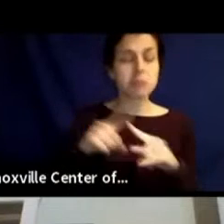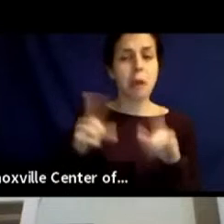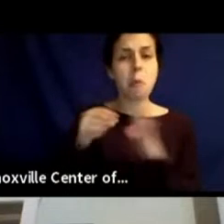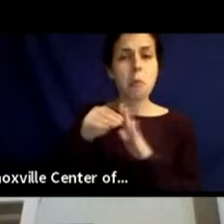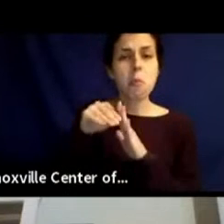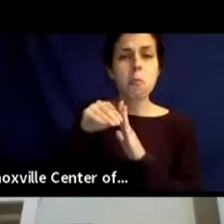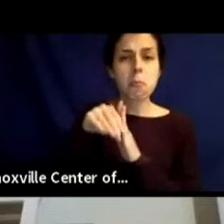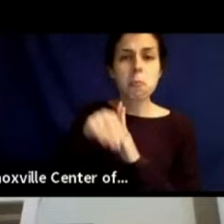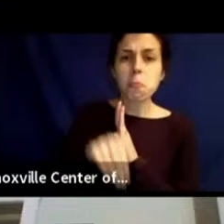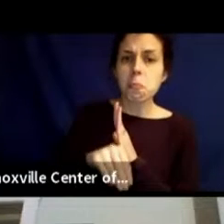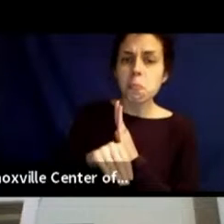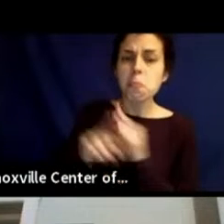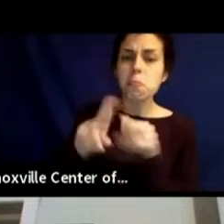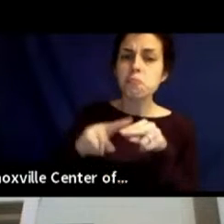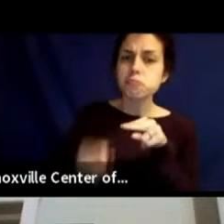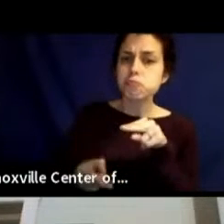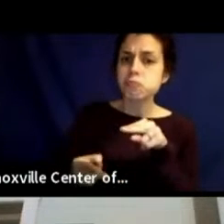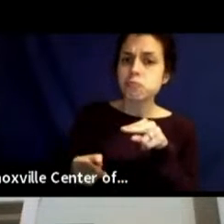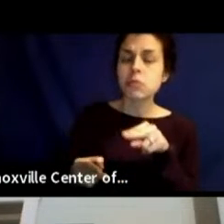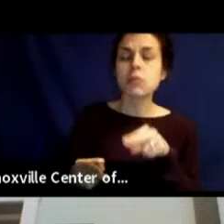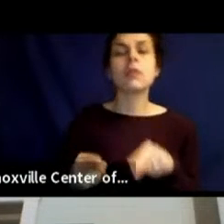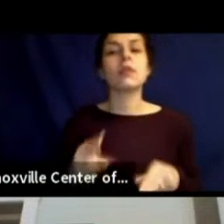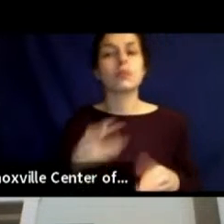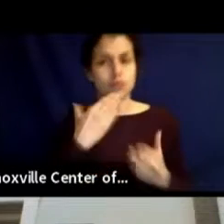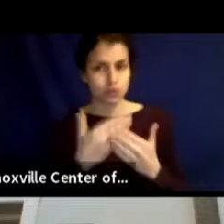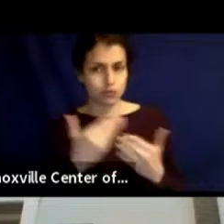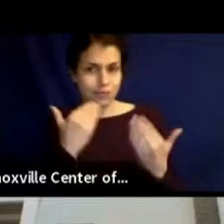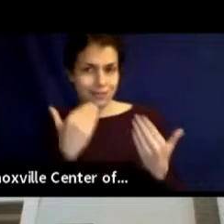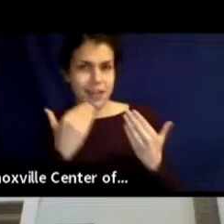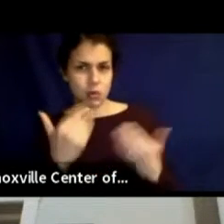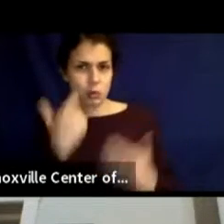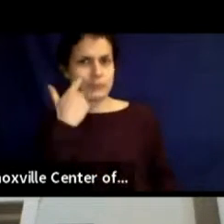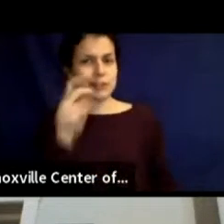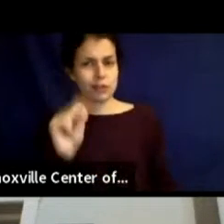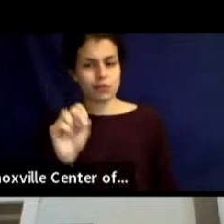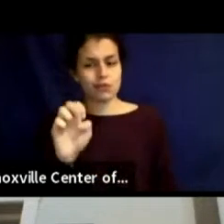Thanks. Thank you. Yeah, that was in the news, of course, earlier this week.